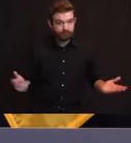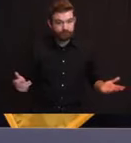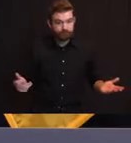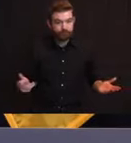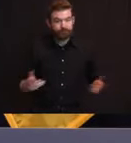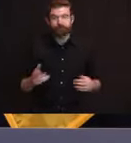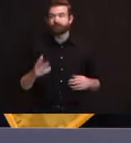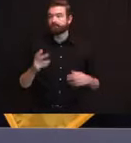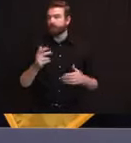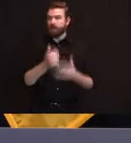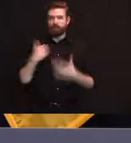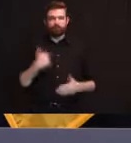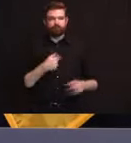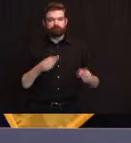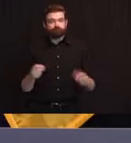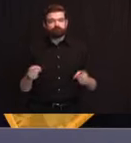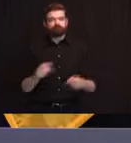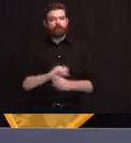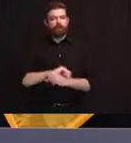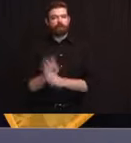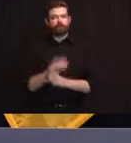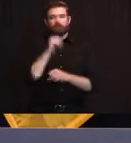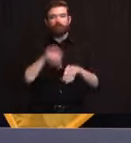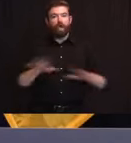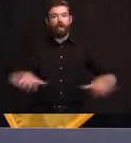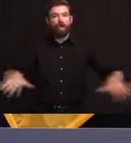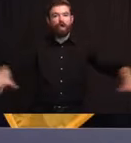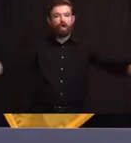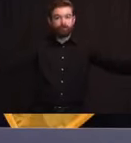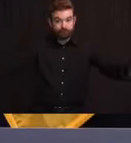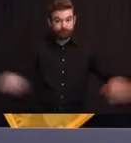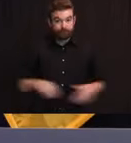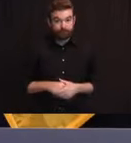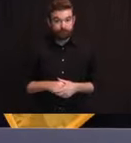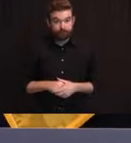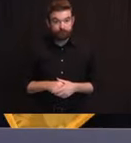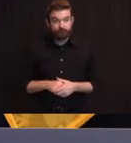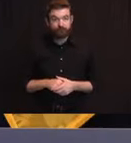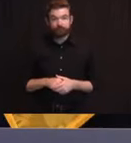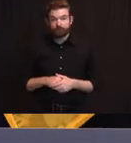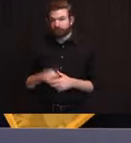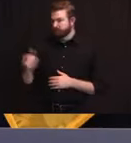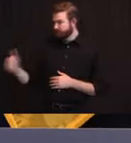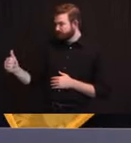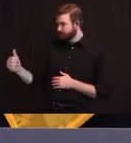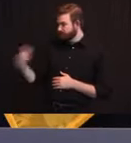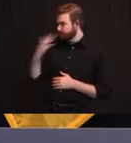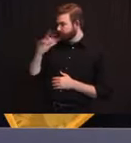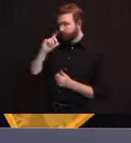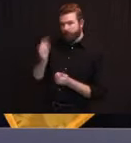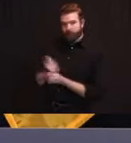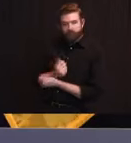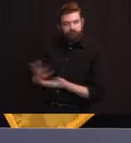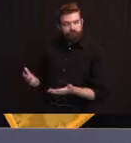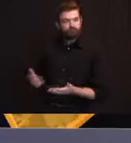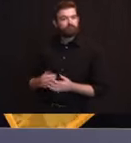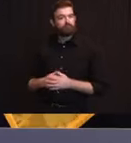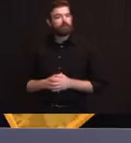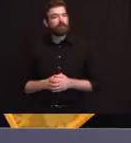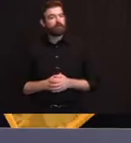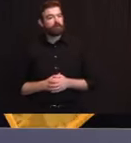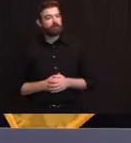and drive it back into the ground. So thank you for everything, and especially for that, and just want to echo that. Pat, other than all heck